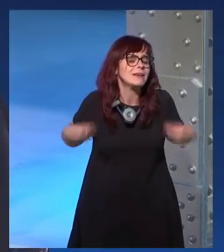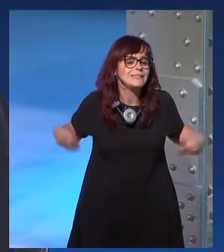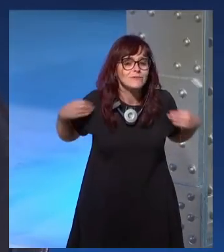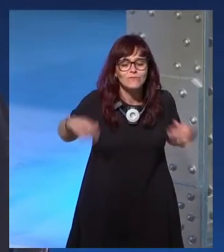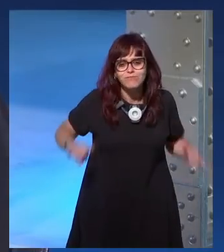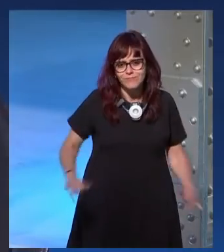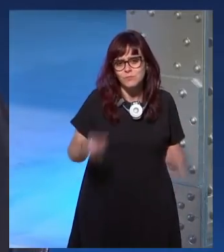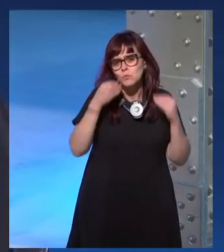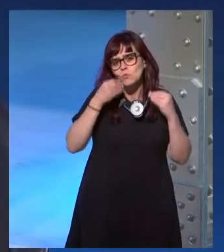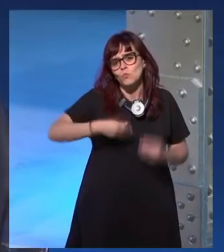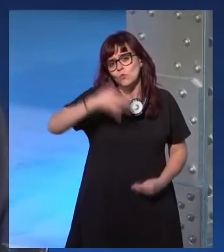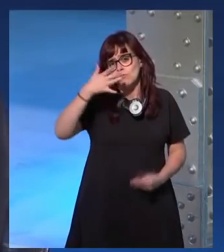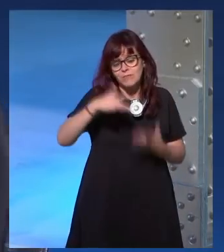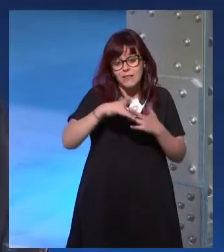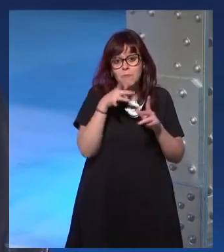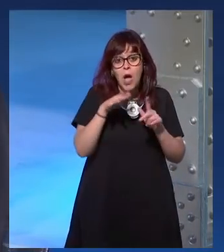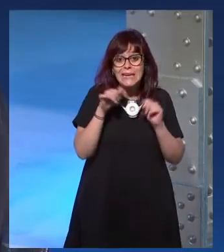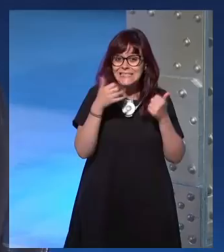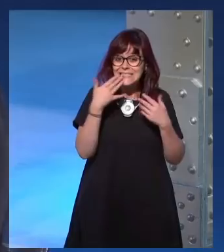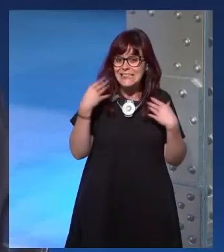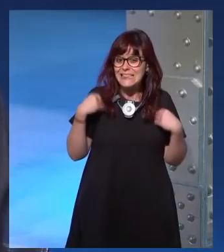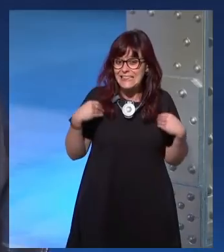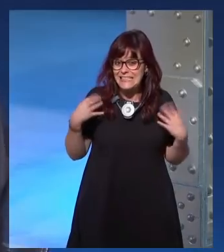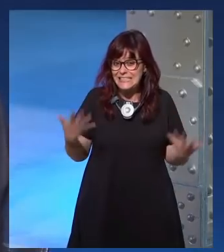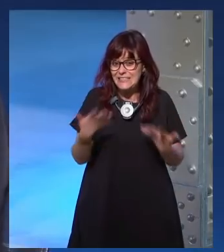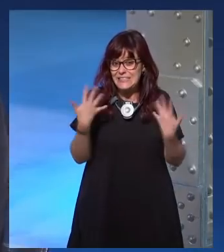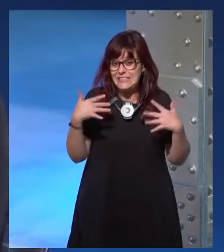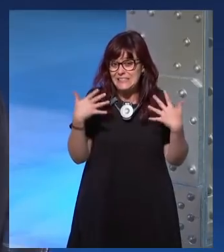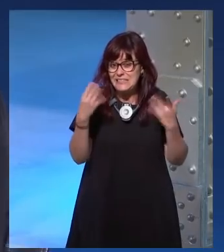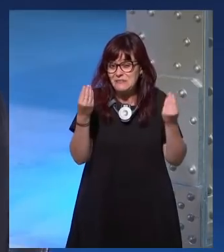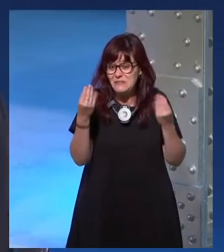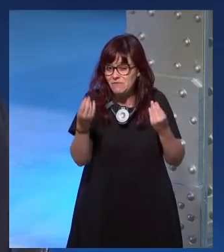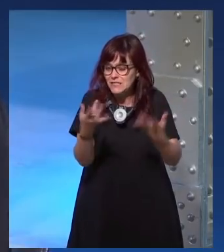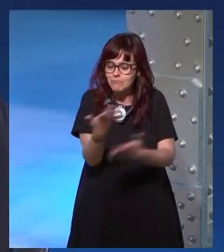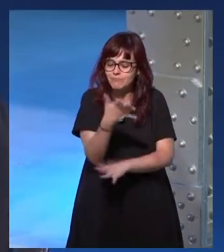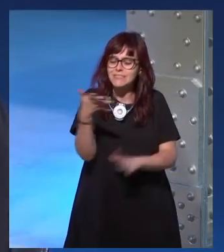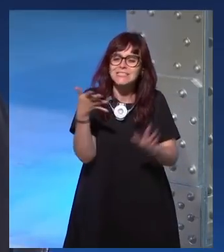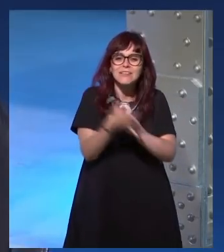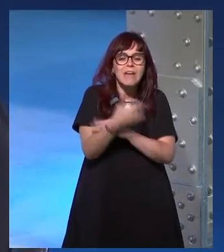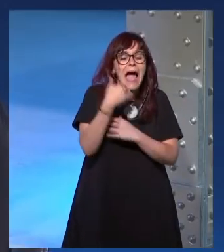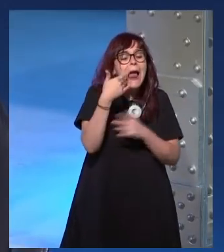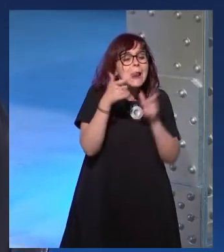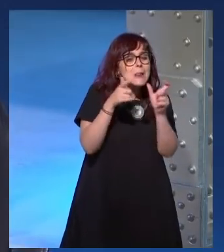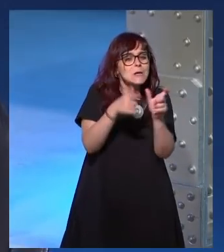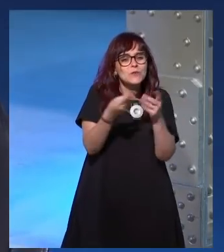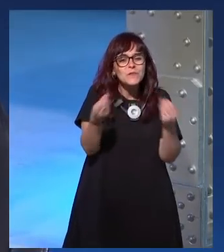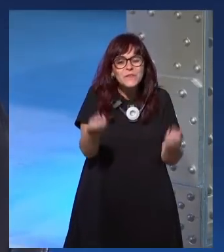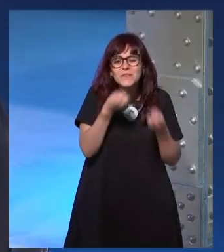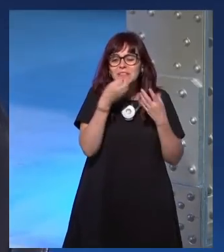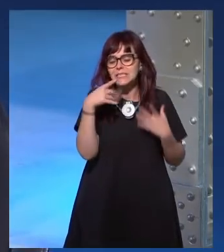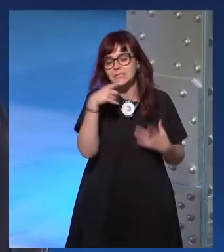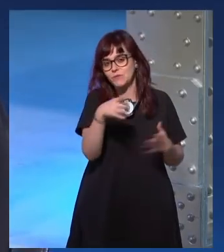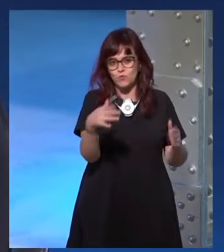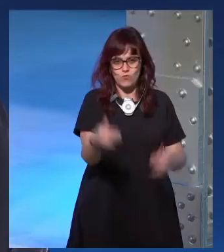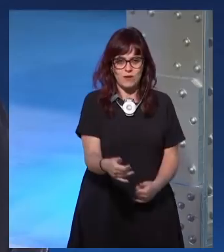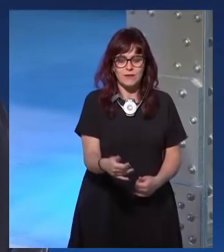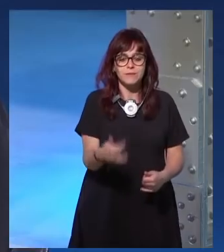with in my case, I need to have fun. If I'm not having fun, something's wrong, something's